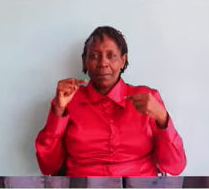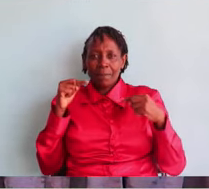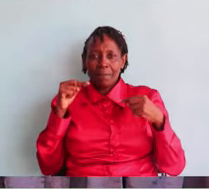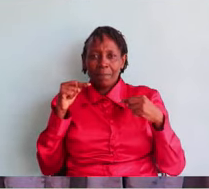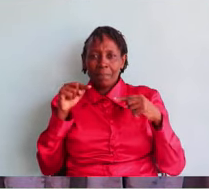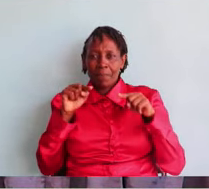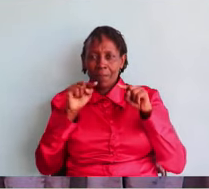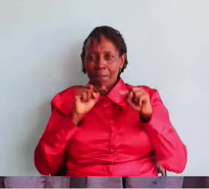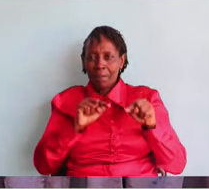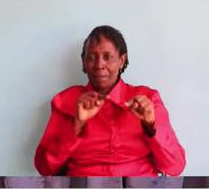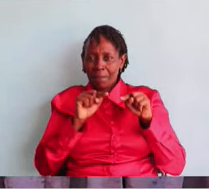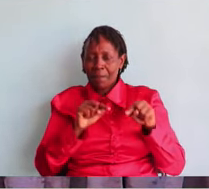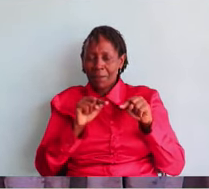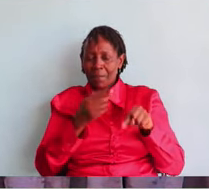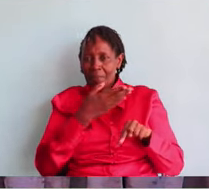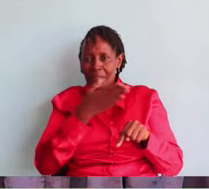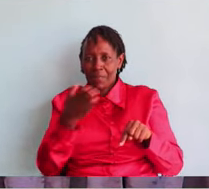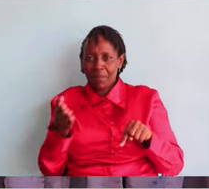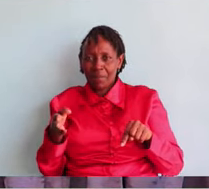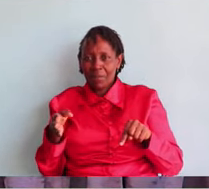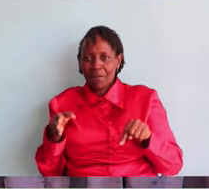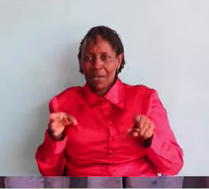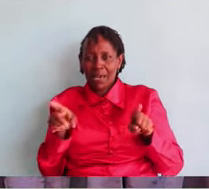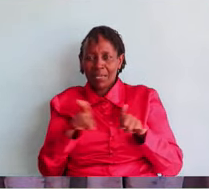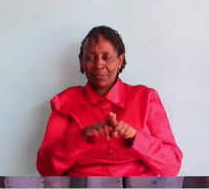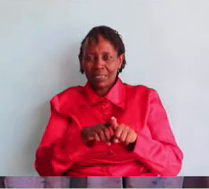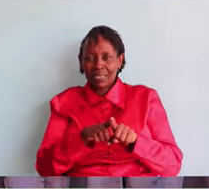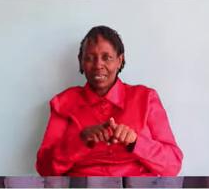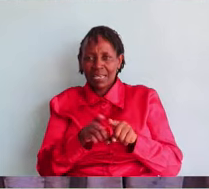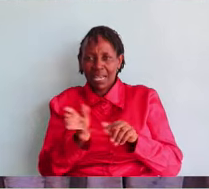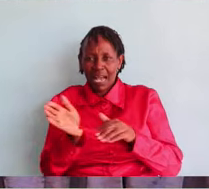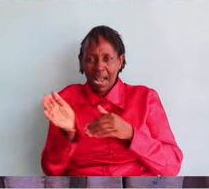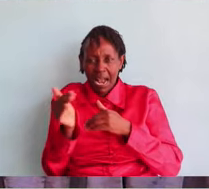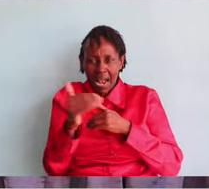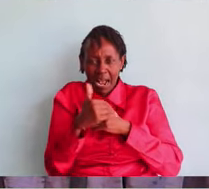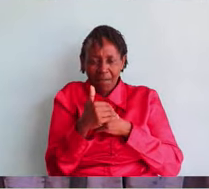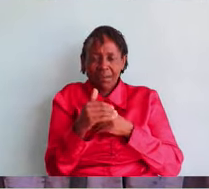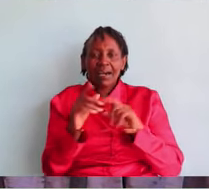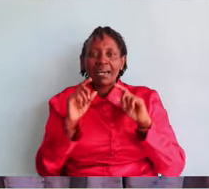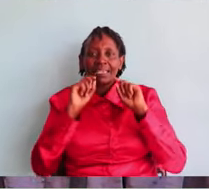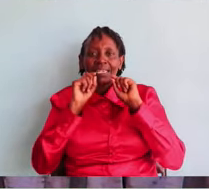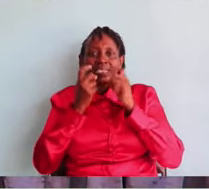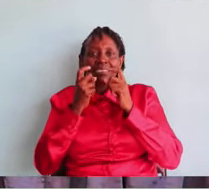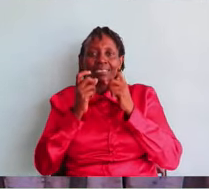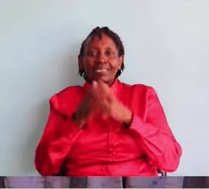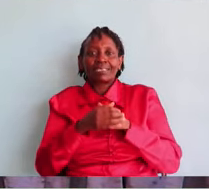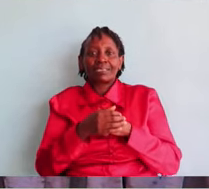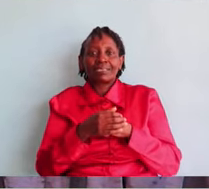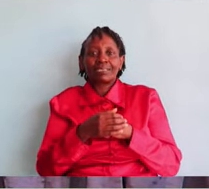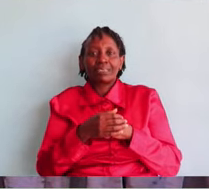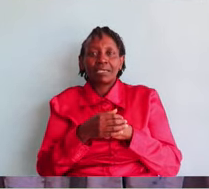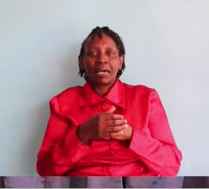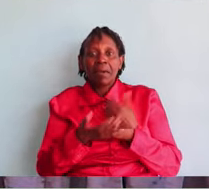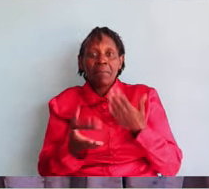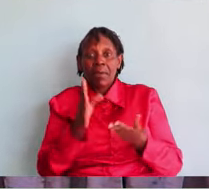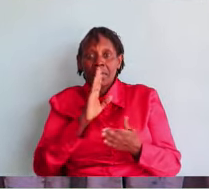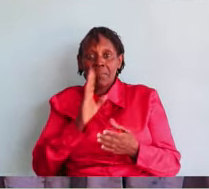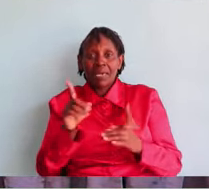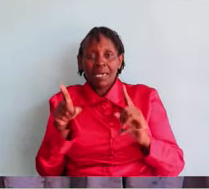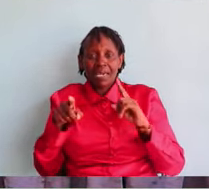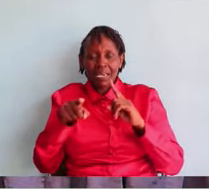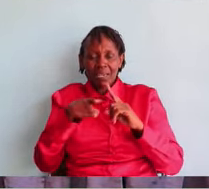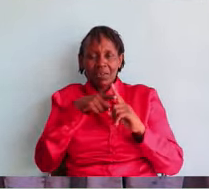as we seek to cover up for our sins, very much like what Cain did. It may not be that we've killed somebody, but you may